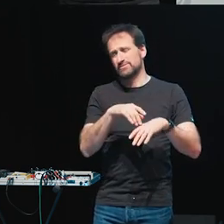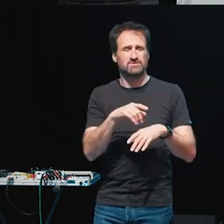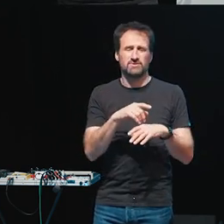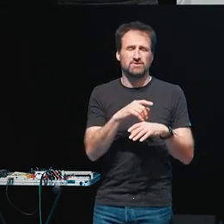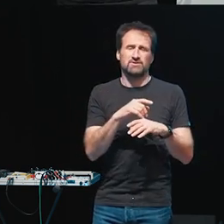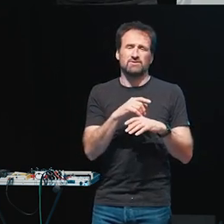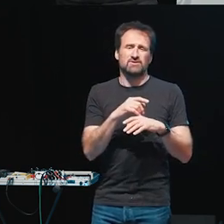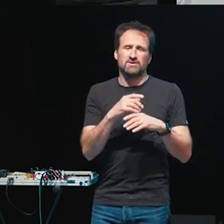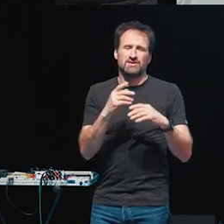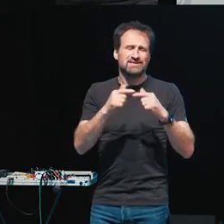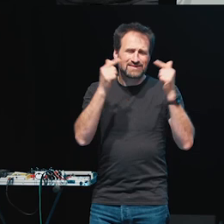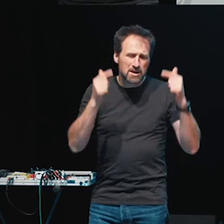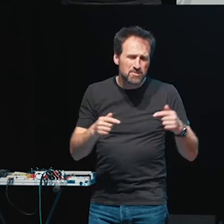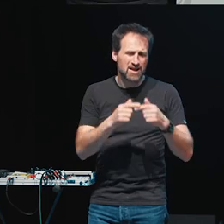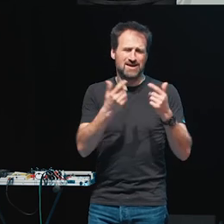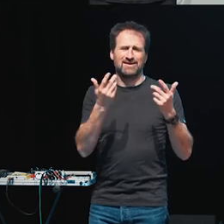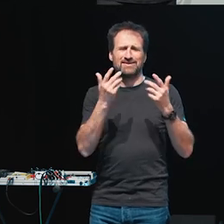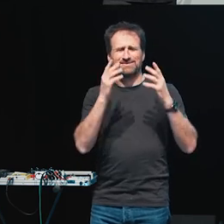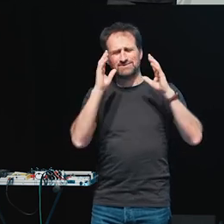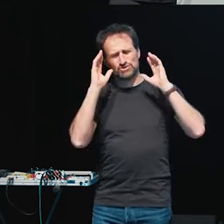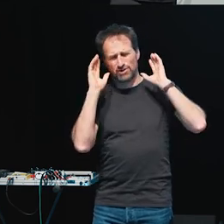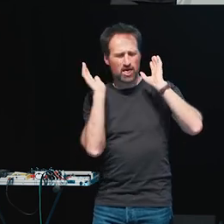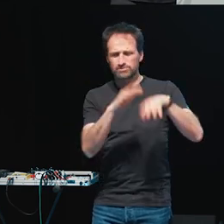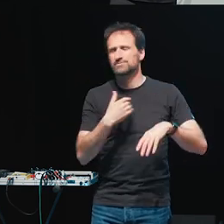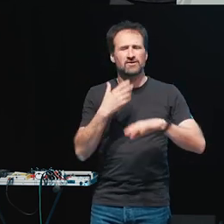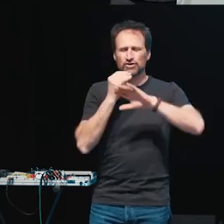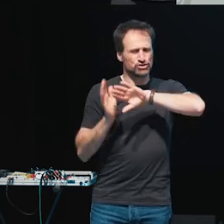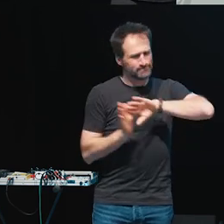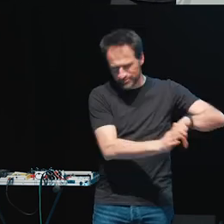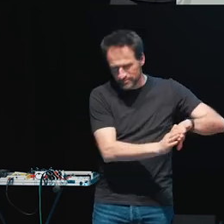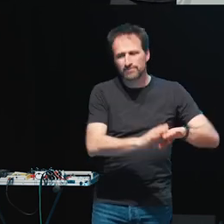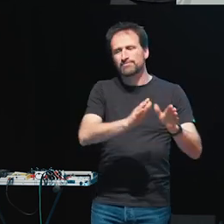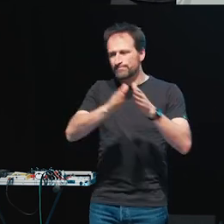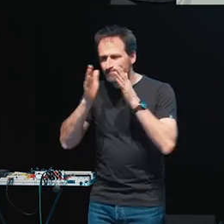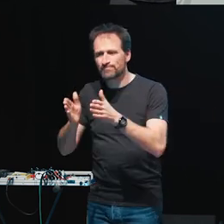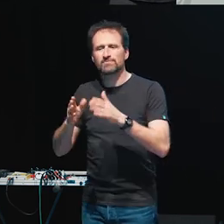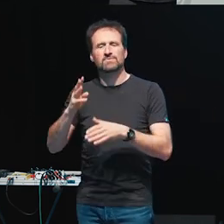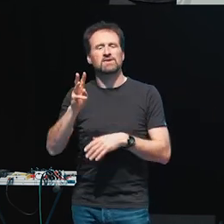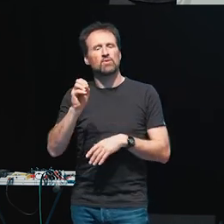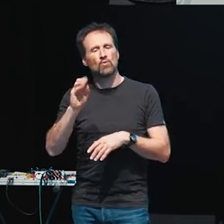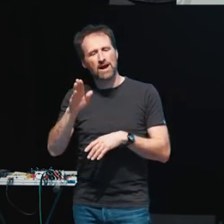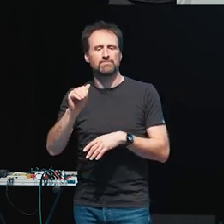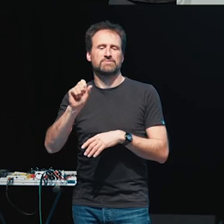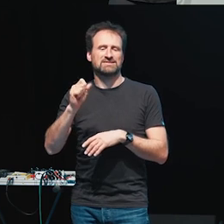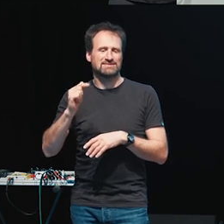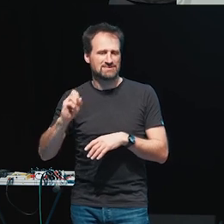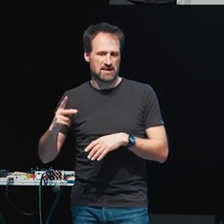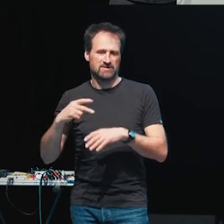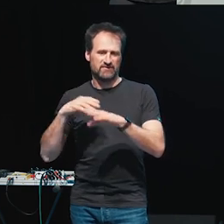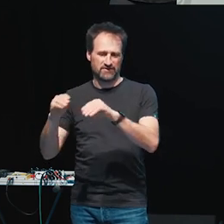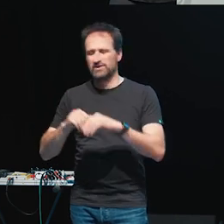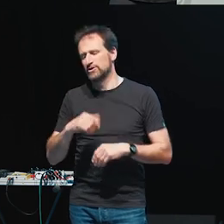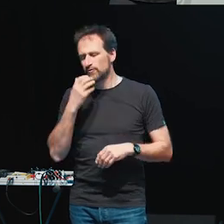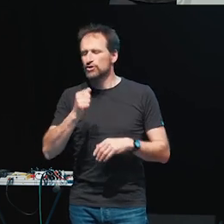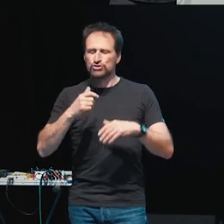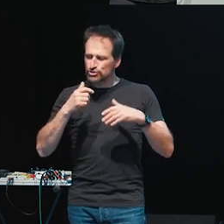JSP templates and stuff like that. We wanted to use completely modern web stack, and we wanted to just have nice